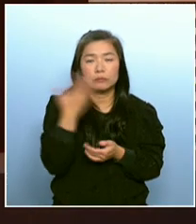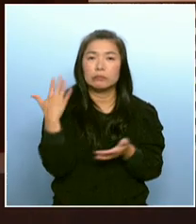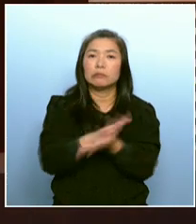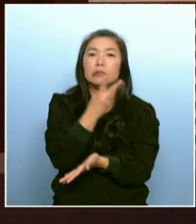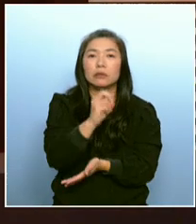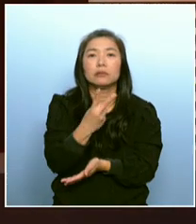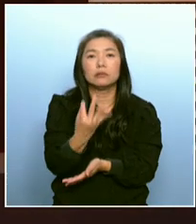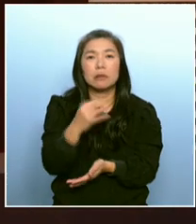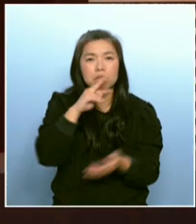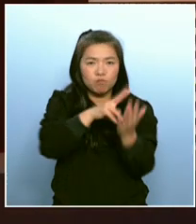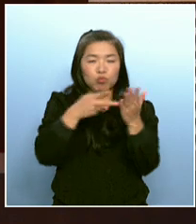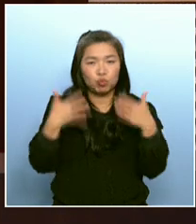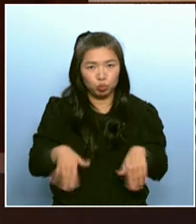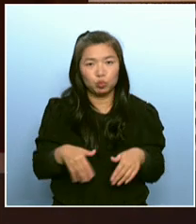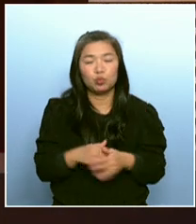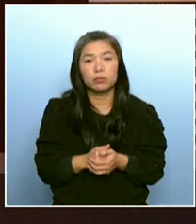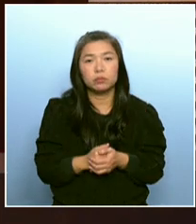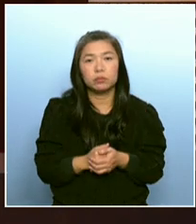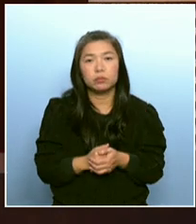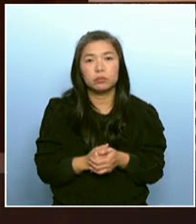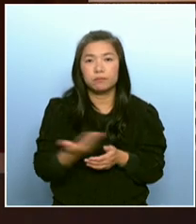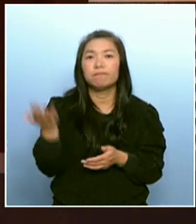The prerequisite mentioned